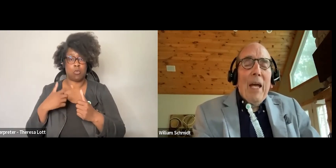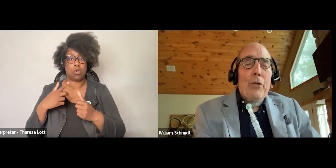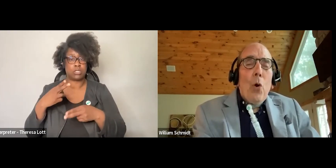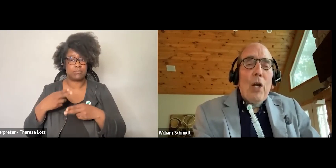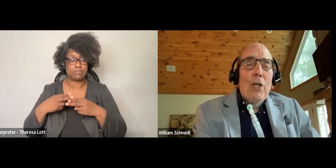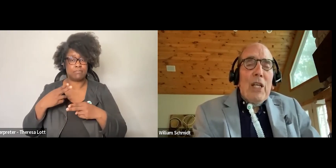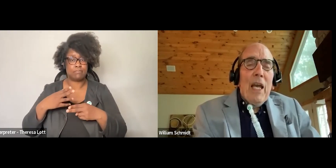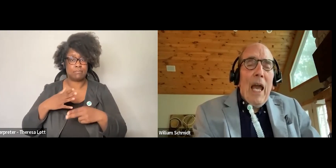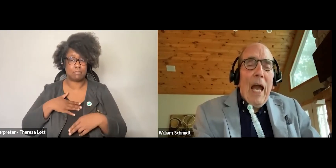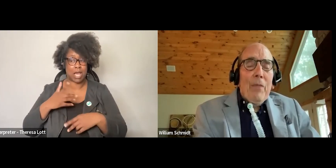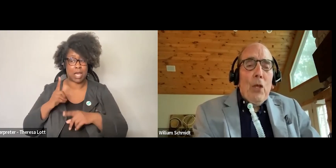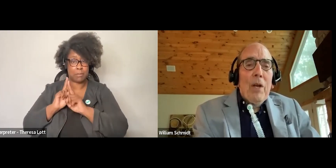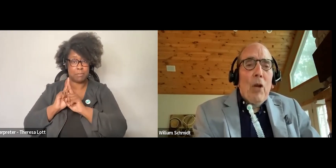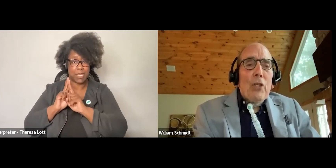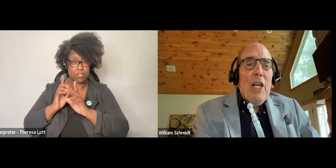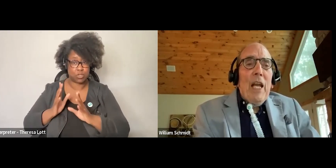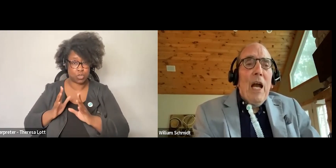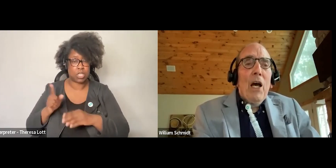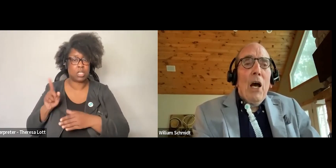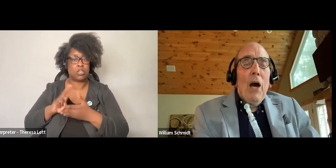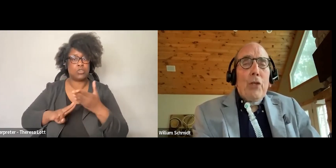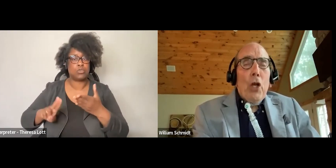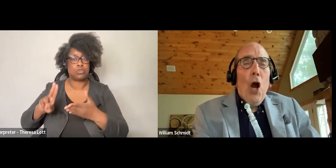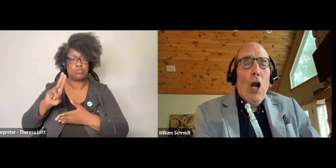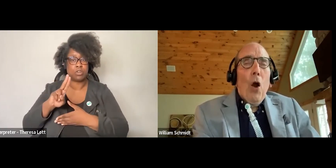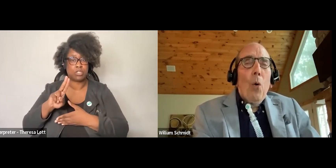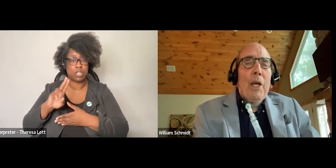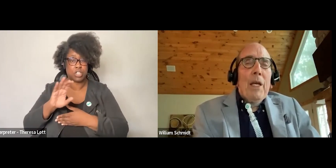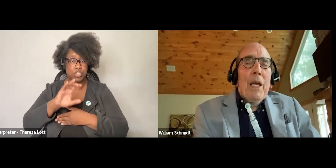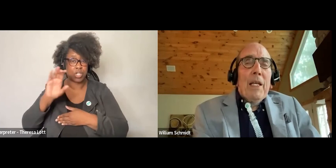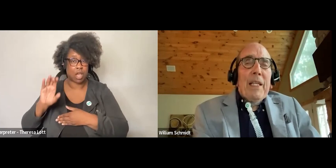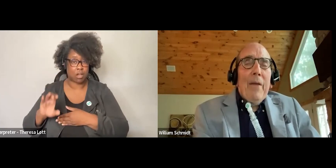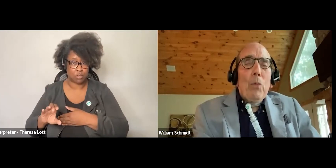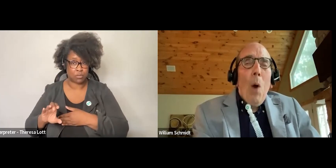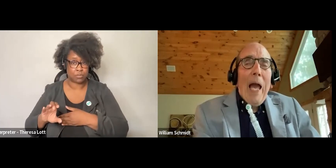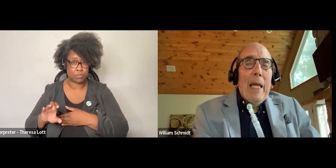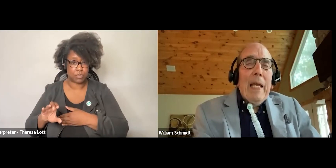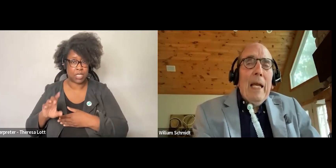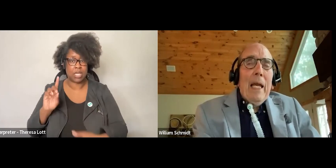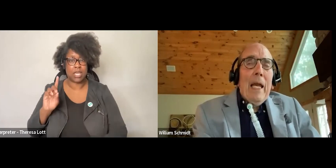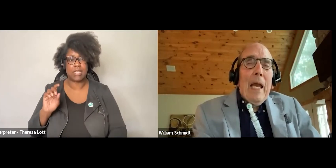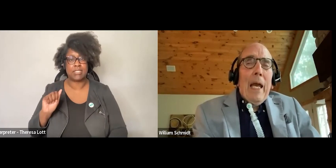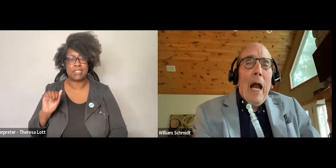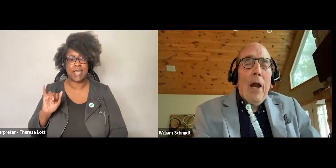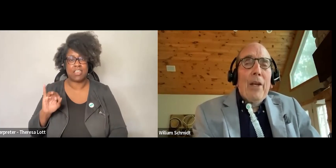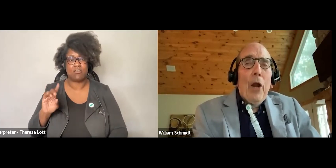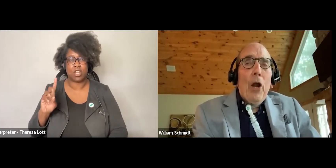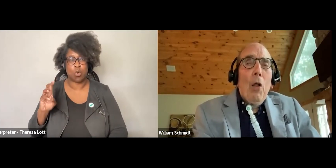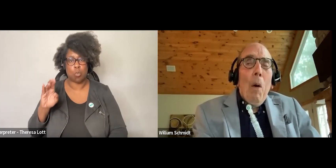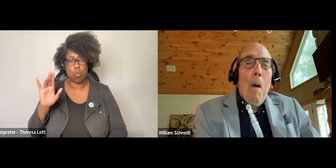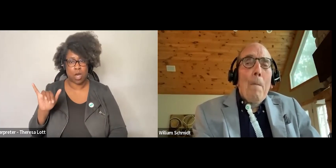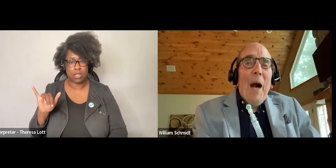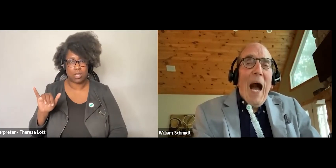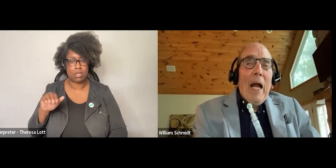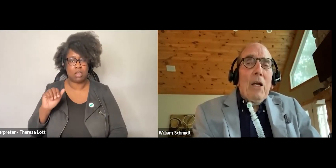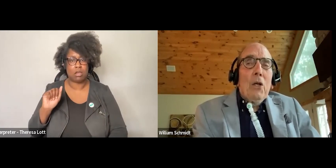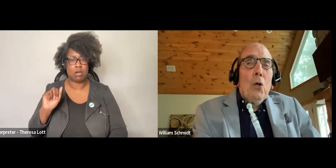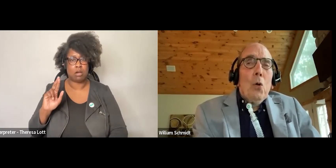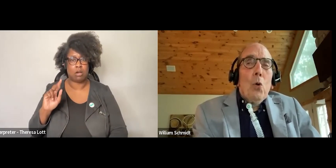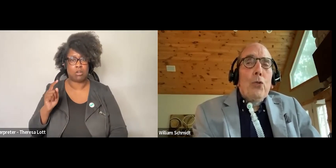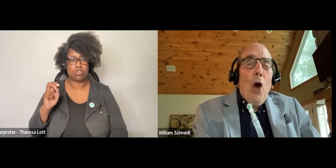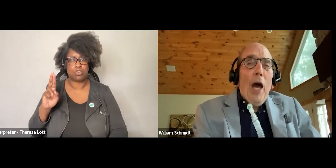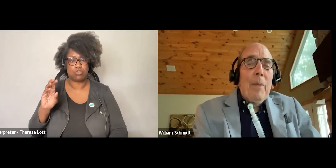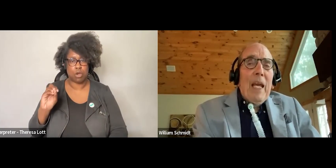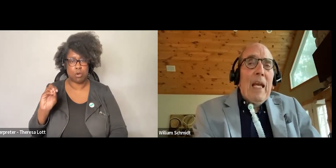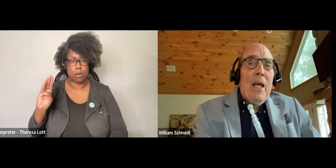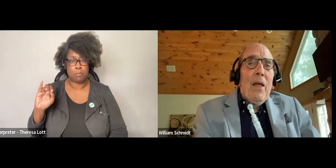my mentors at the University of Chicago, David Wiley and R. Darrell Bach,